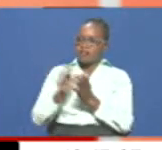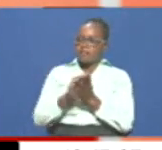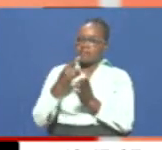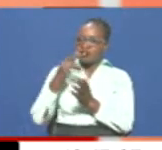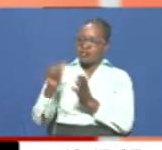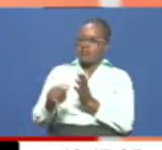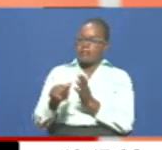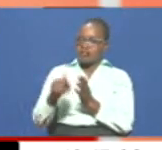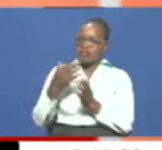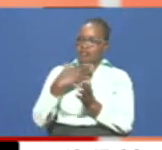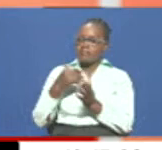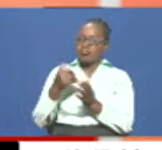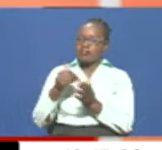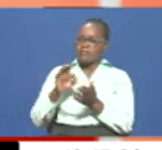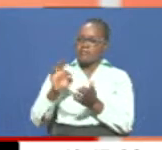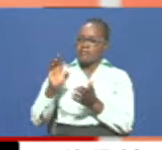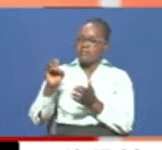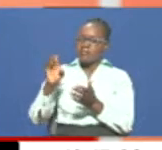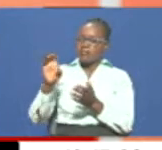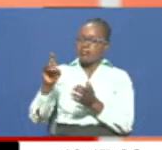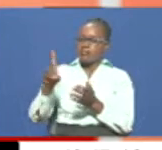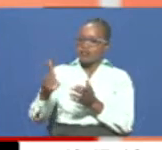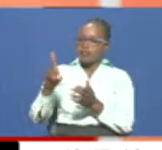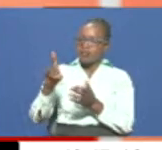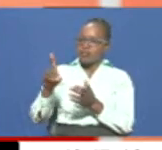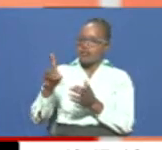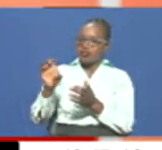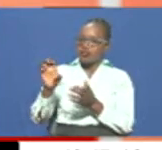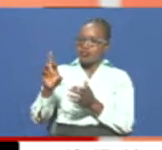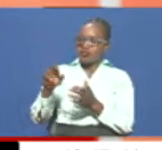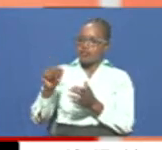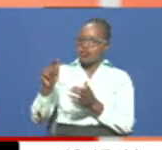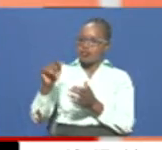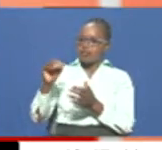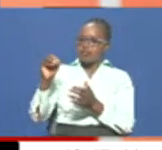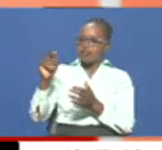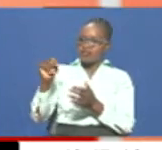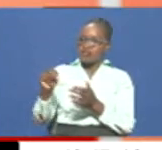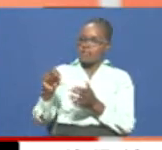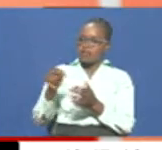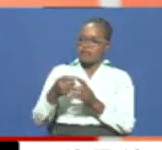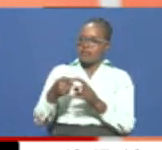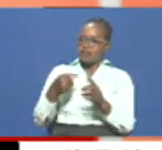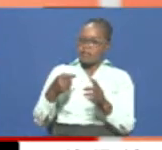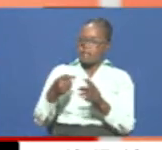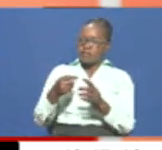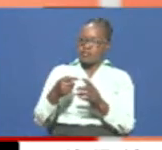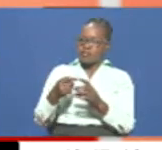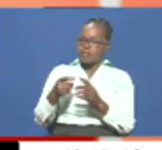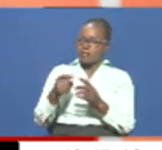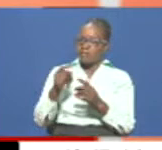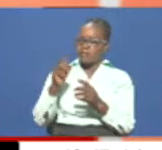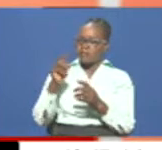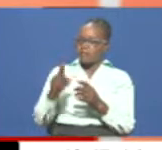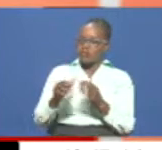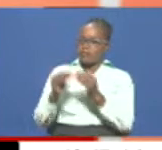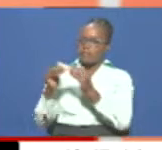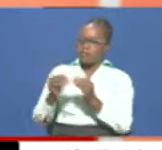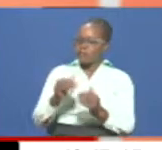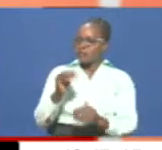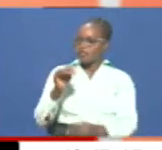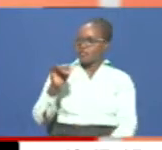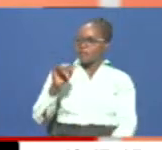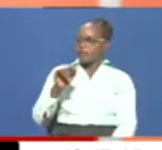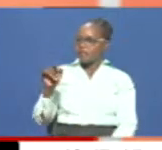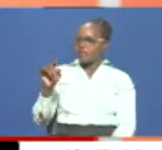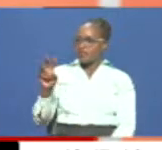want every federation to move their current referees from level Y to level W or level Z